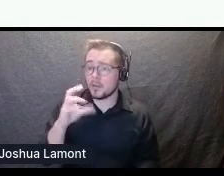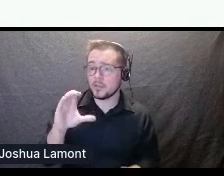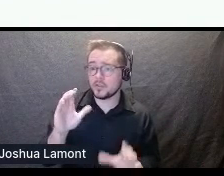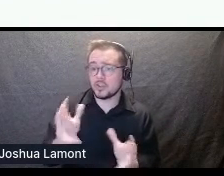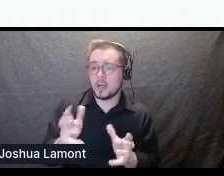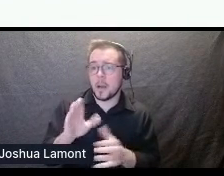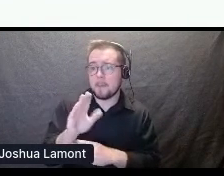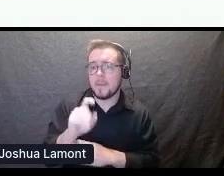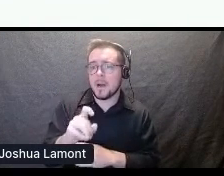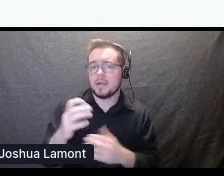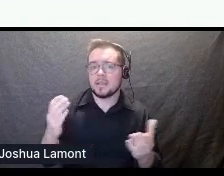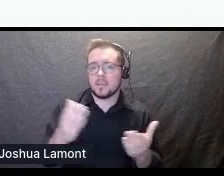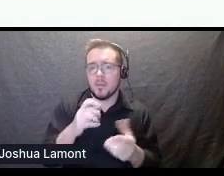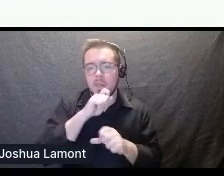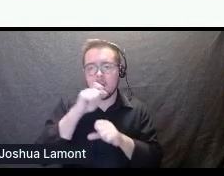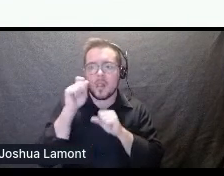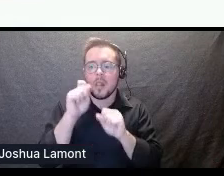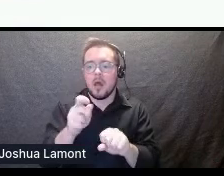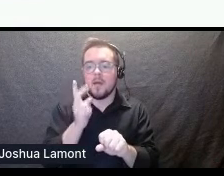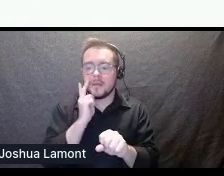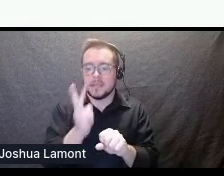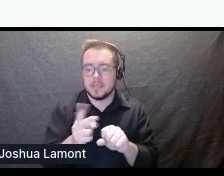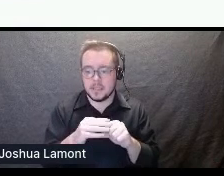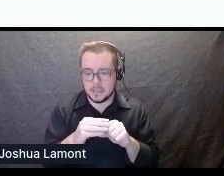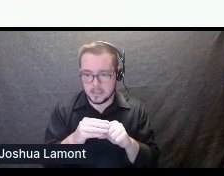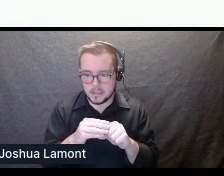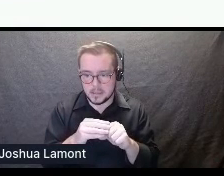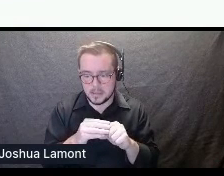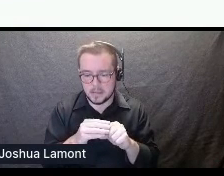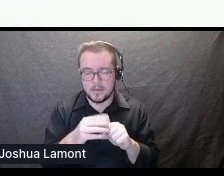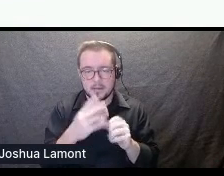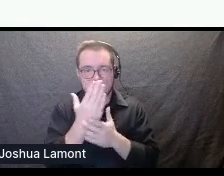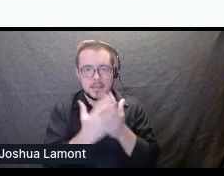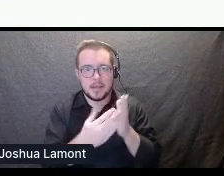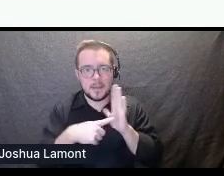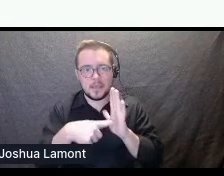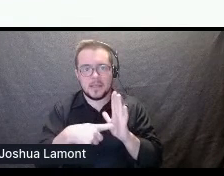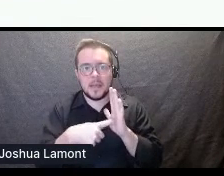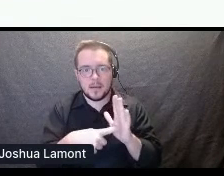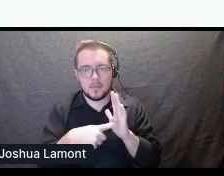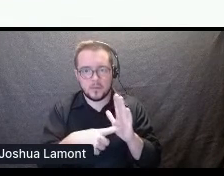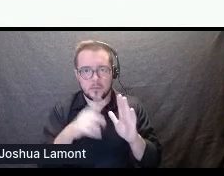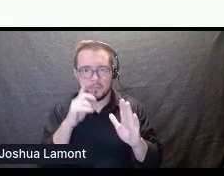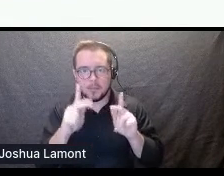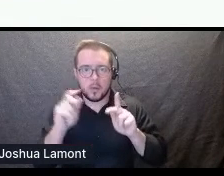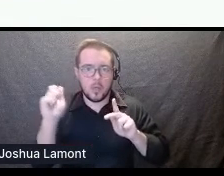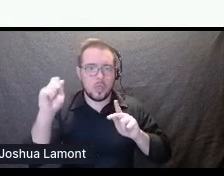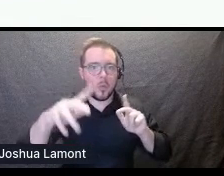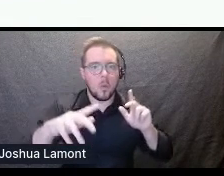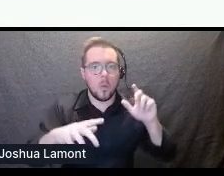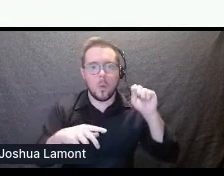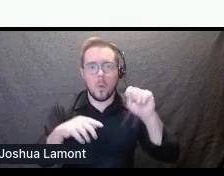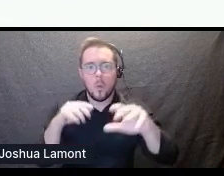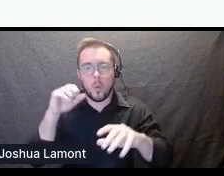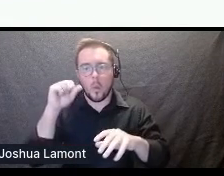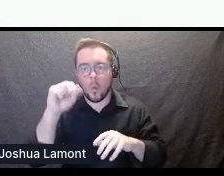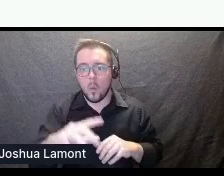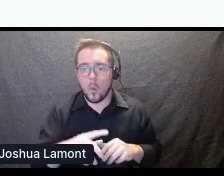see some examples that other people might be throwing in here.